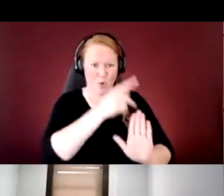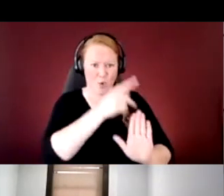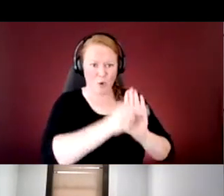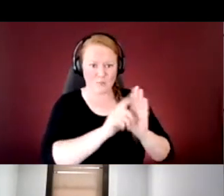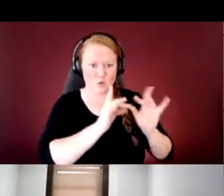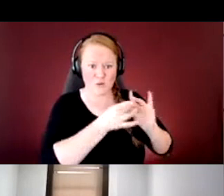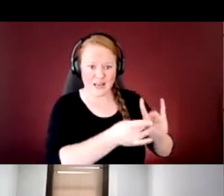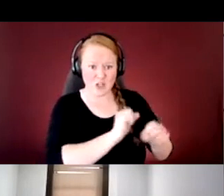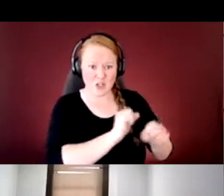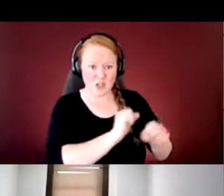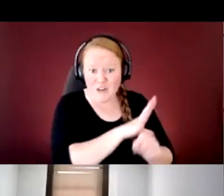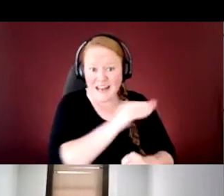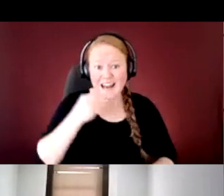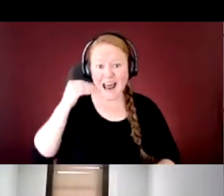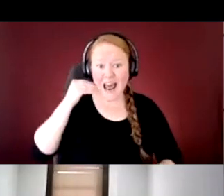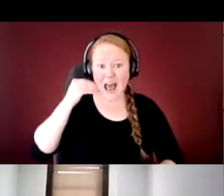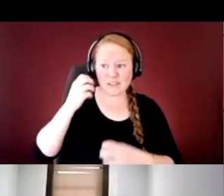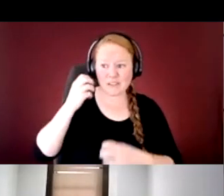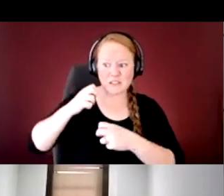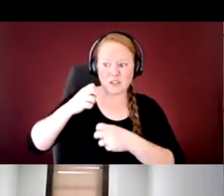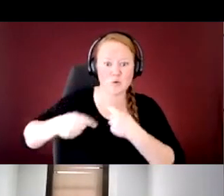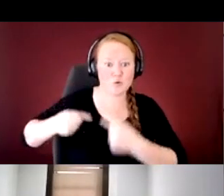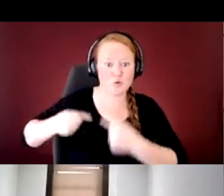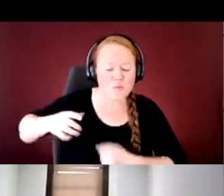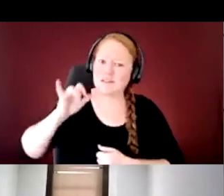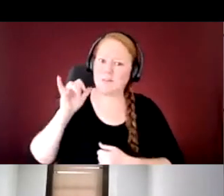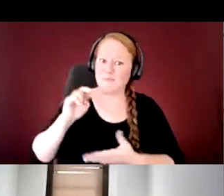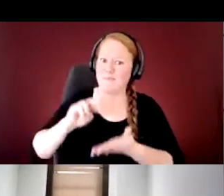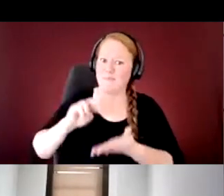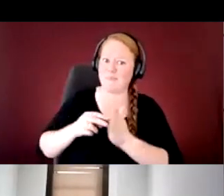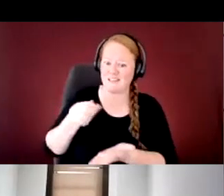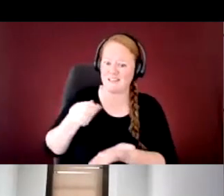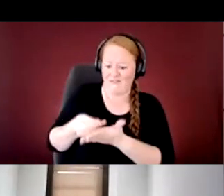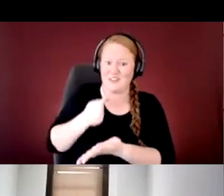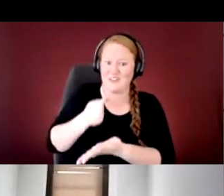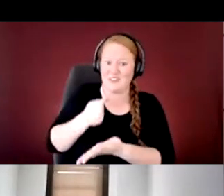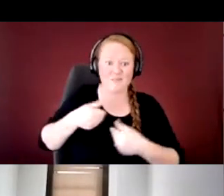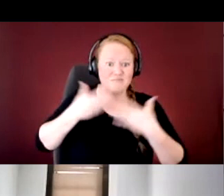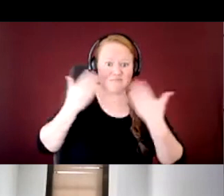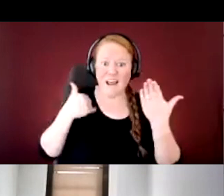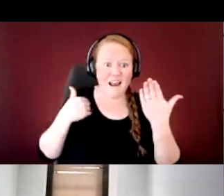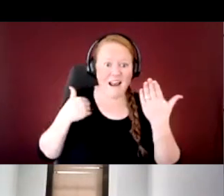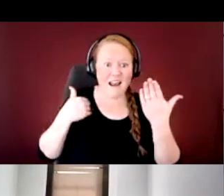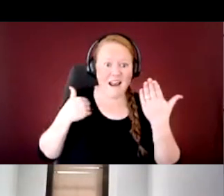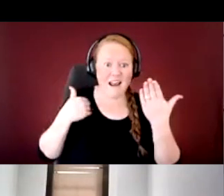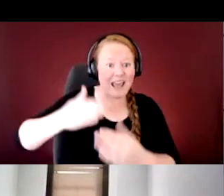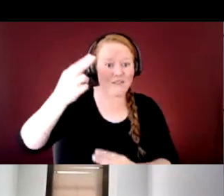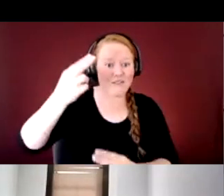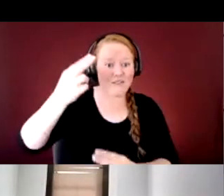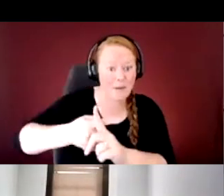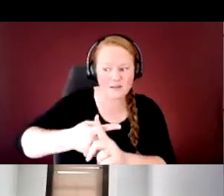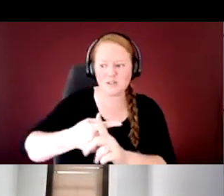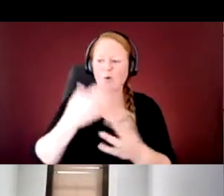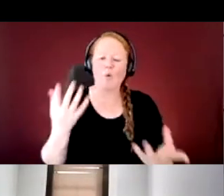housing crisis will be unfunded at the end of the month. Practically speaking, we need to advance a direct relief